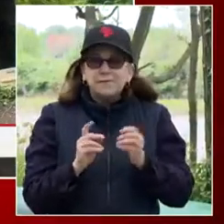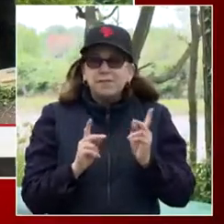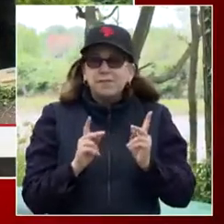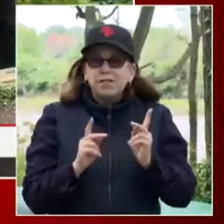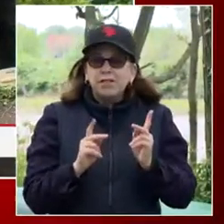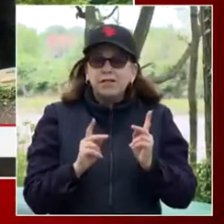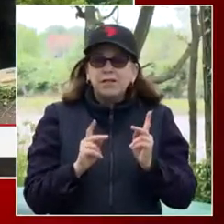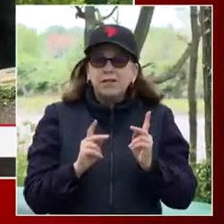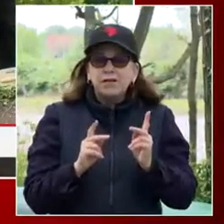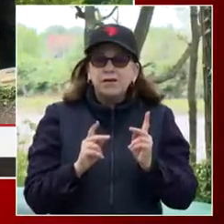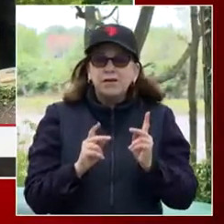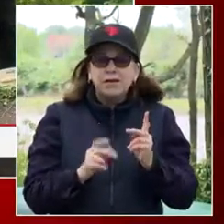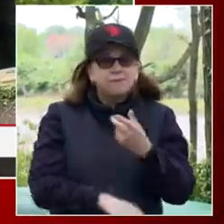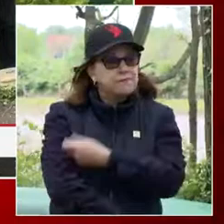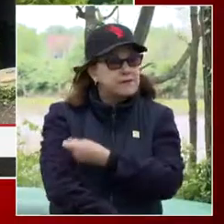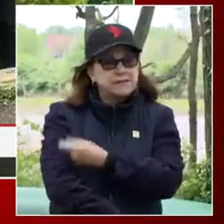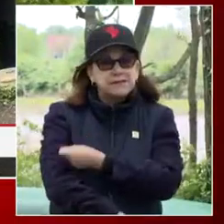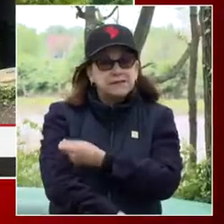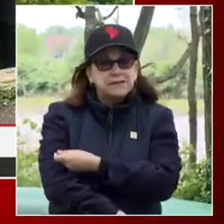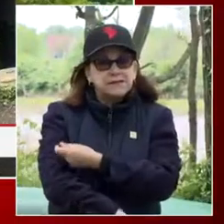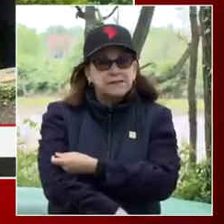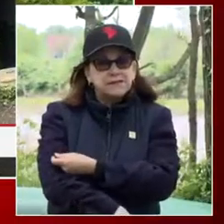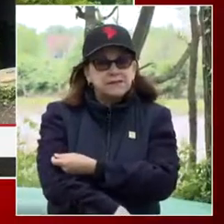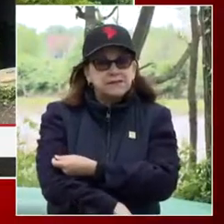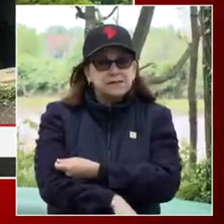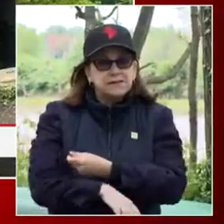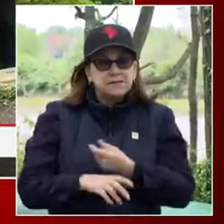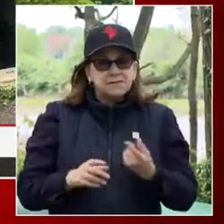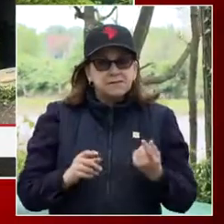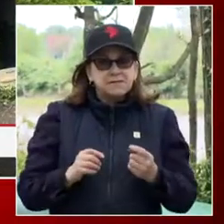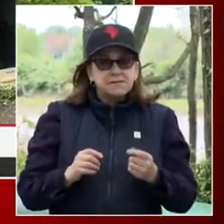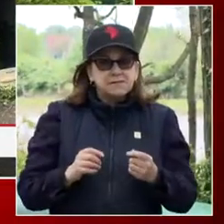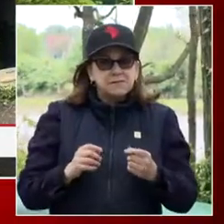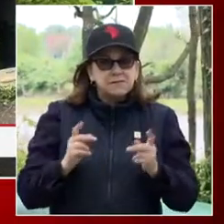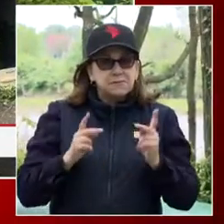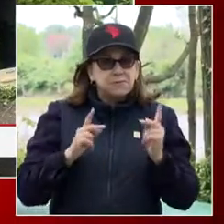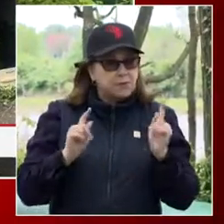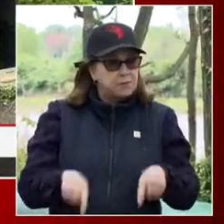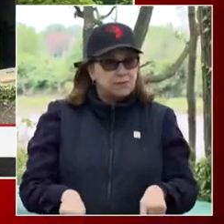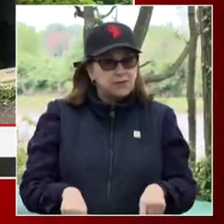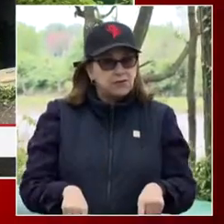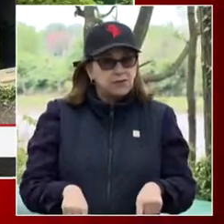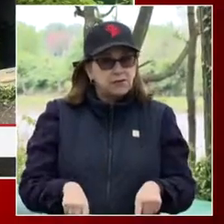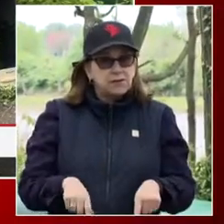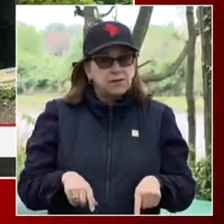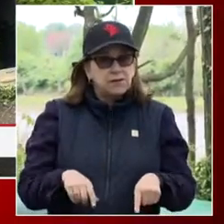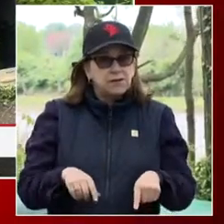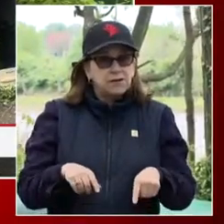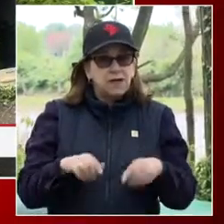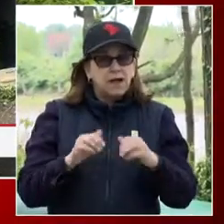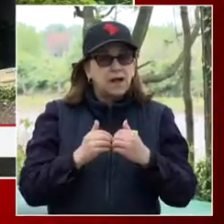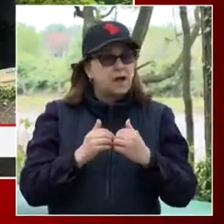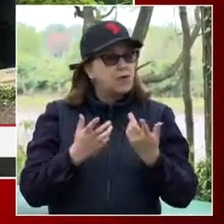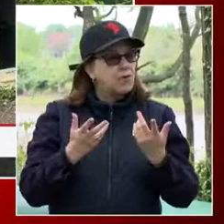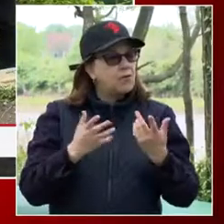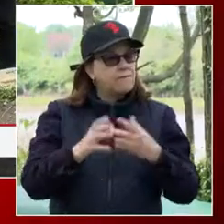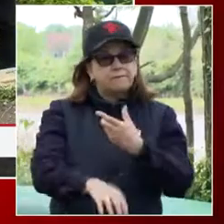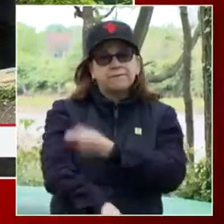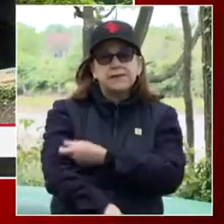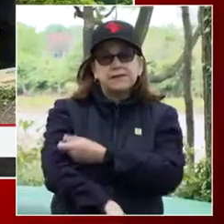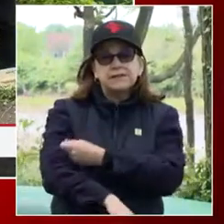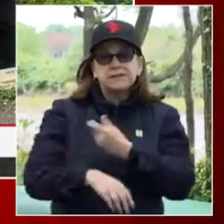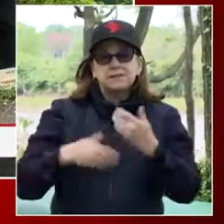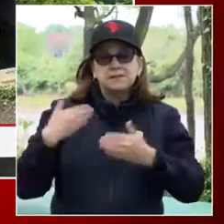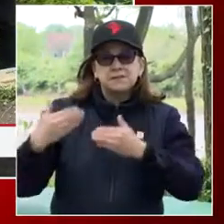And then for Mayor Bowser, could you talk about how demand for the vaccine has changed as more people move off